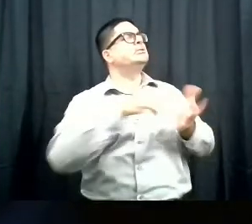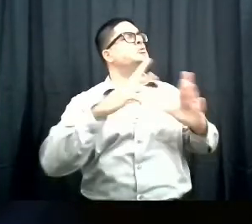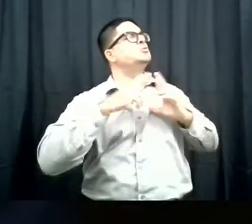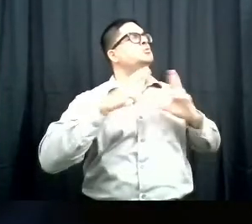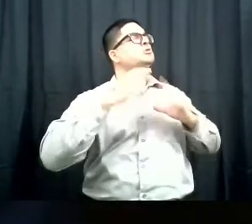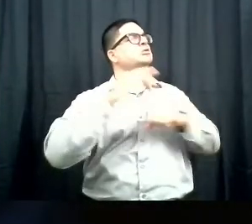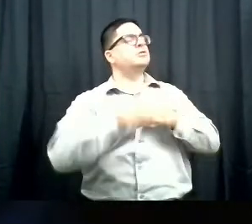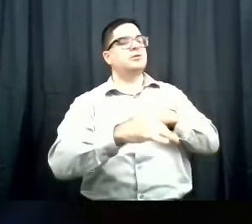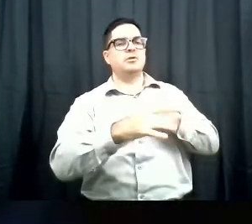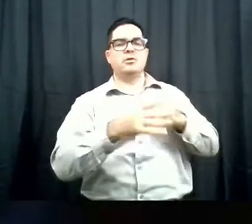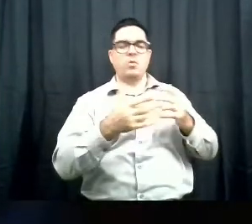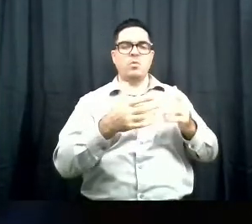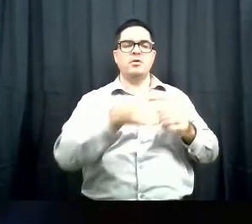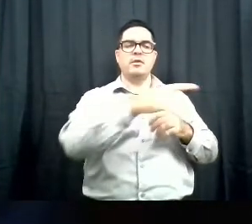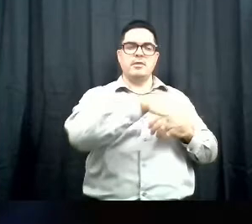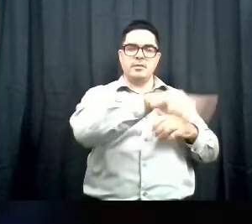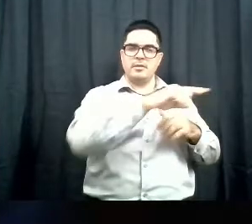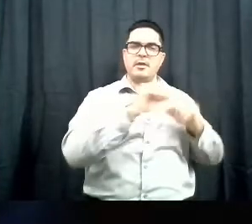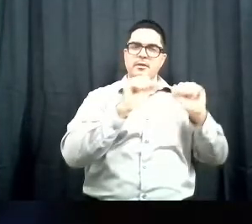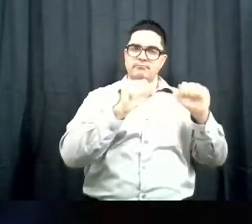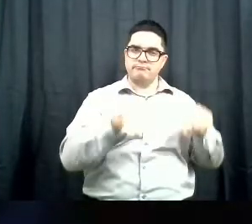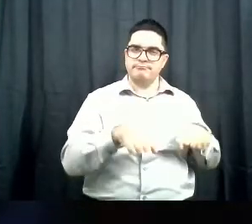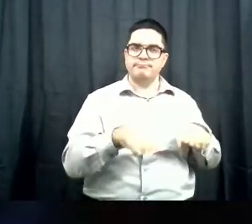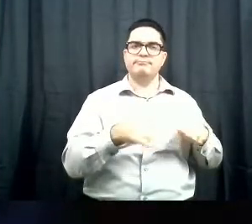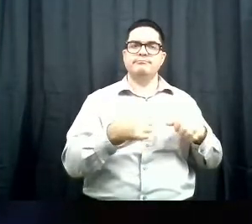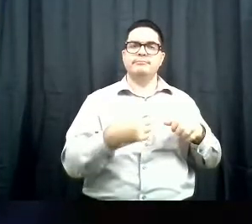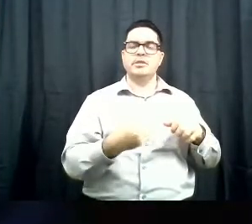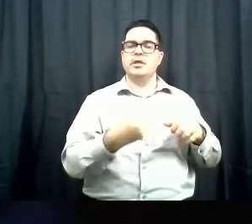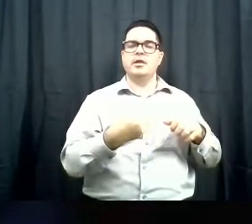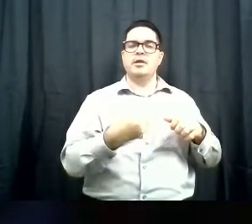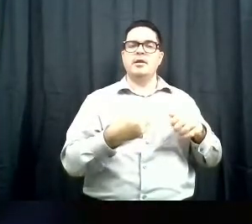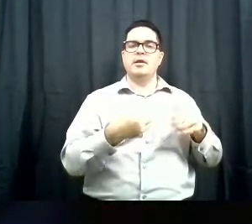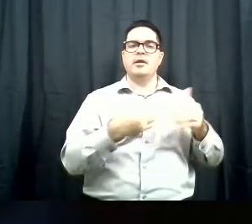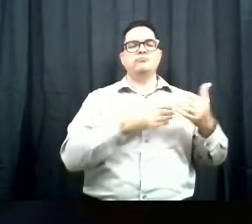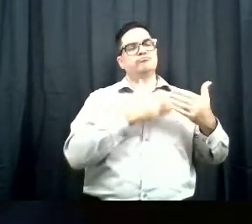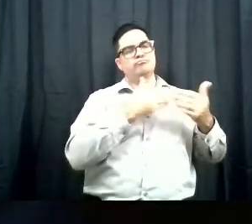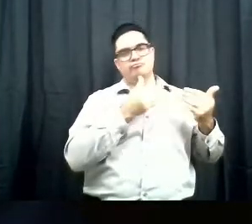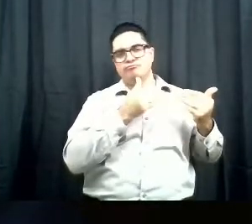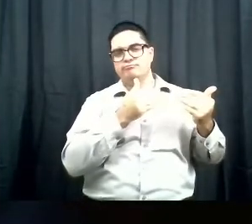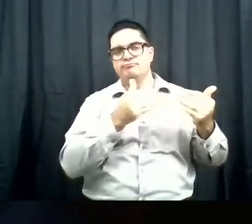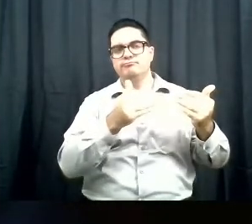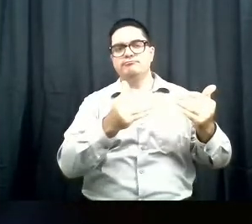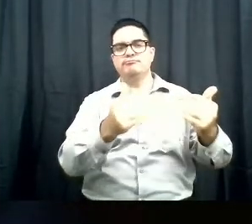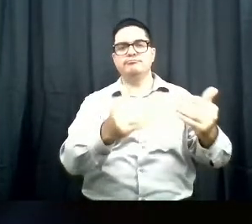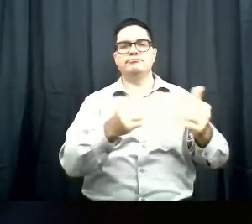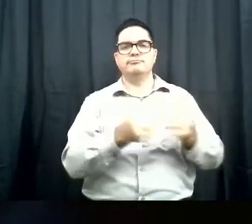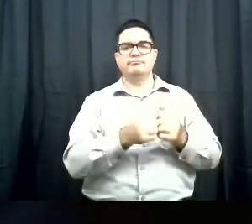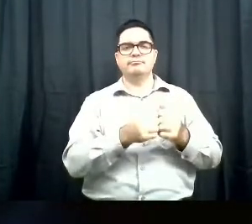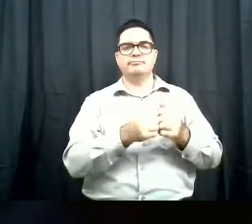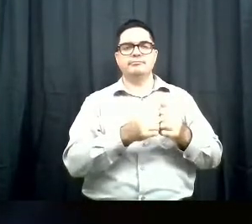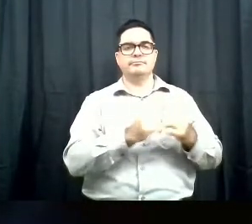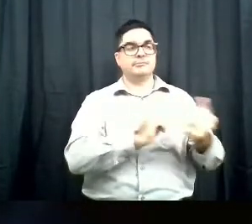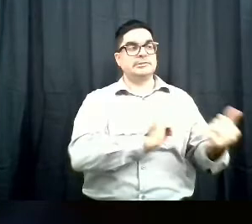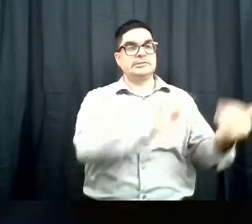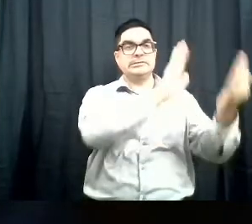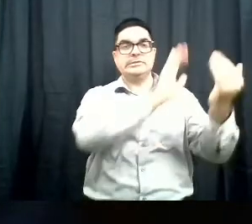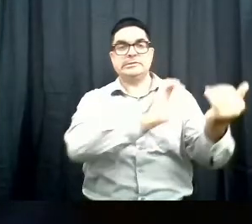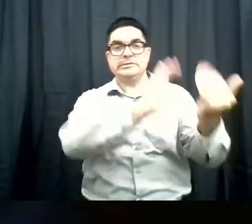obviously a plan to implement and to make sure that any unintended consequence is properly addressed. So again,